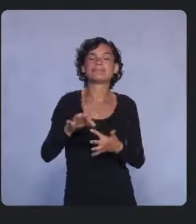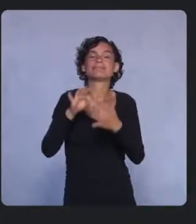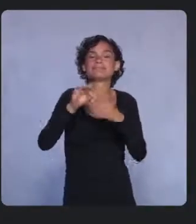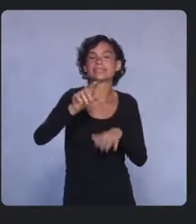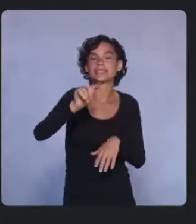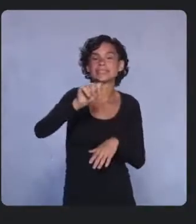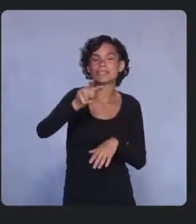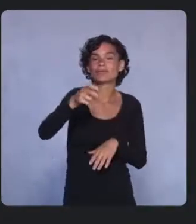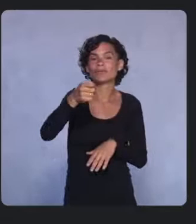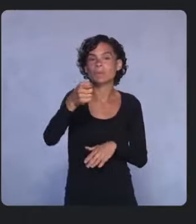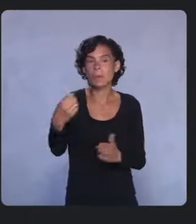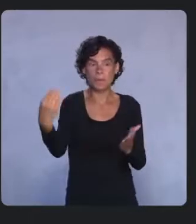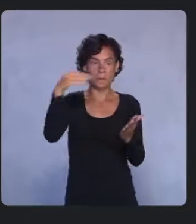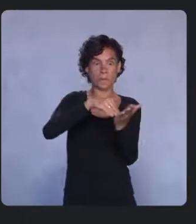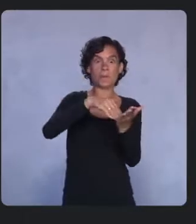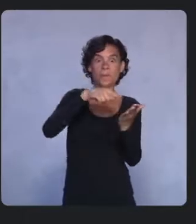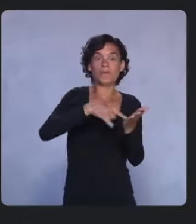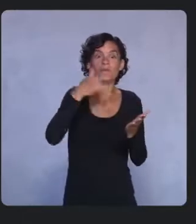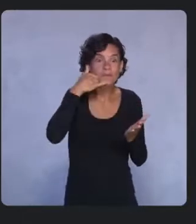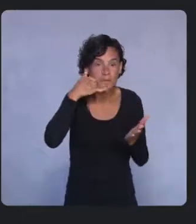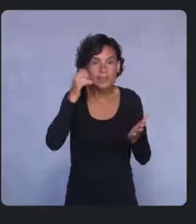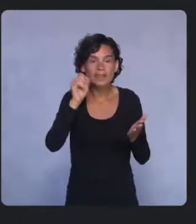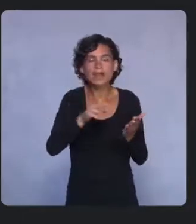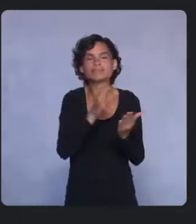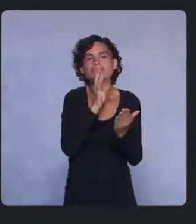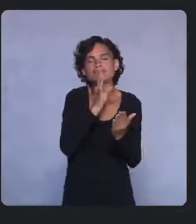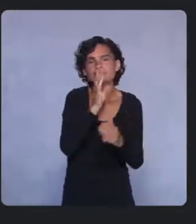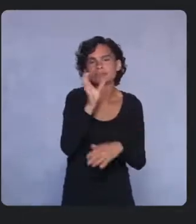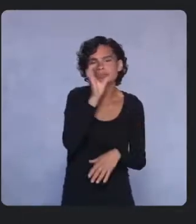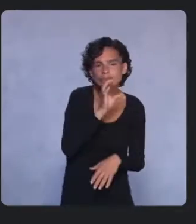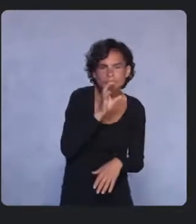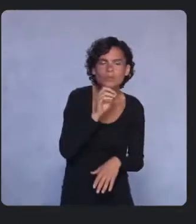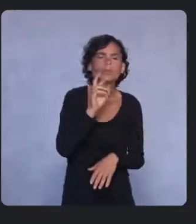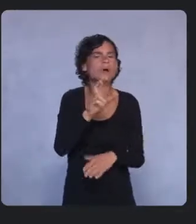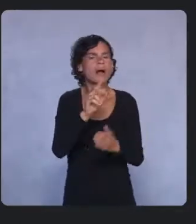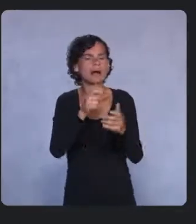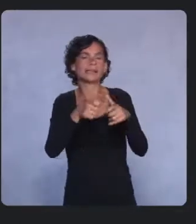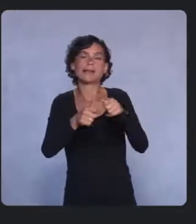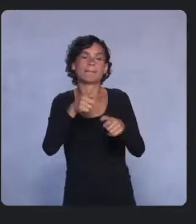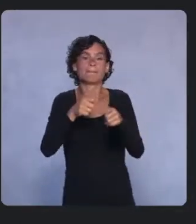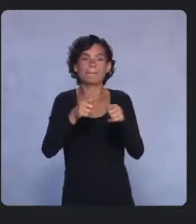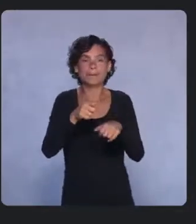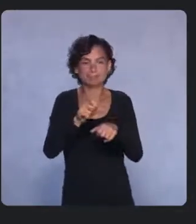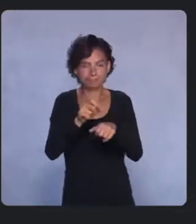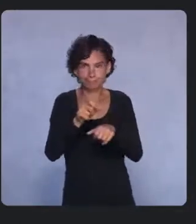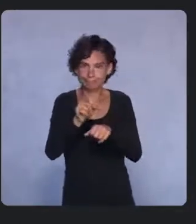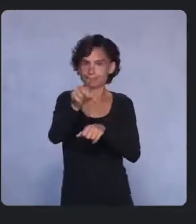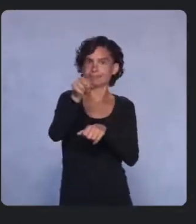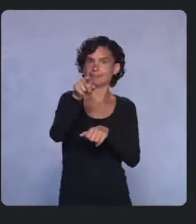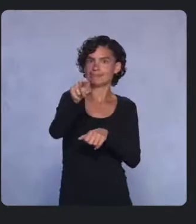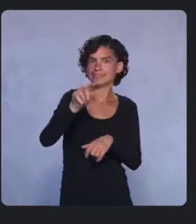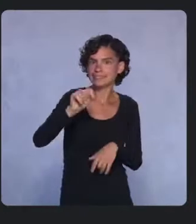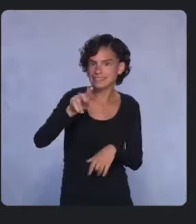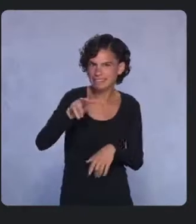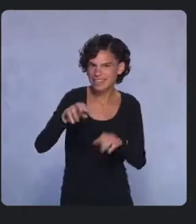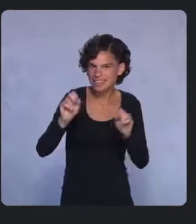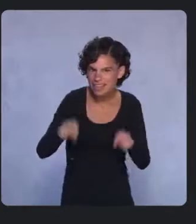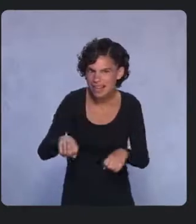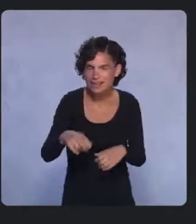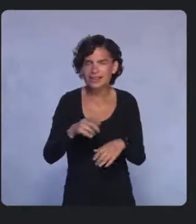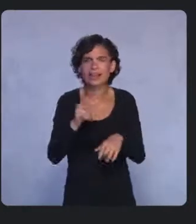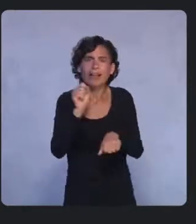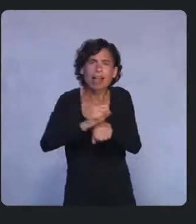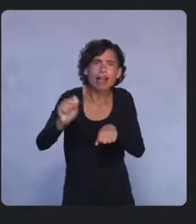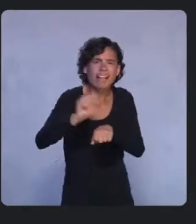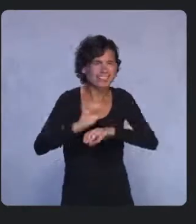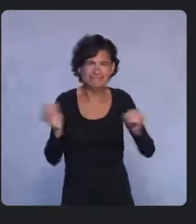into your phone. You can use voice search or even type with your phone's keyboard. It's effortless. For the more